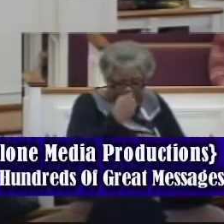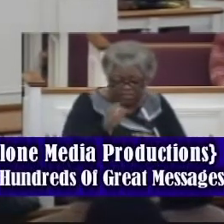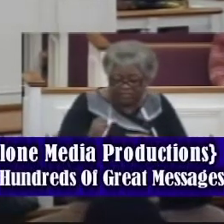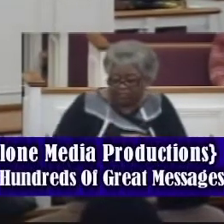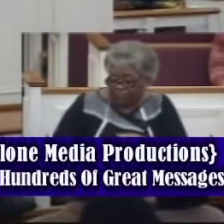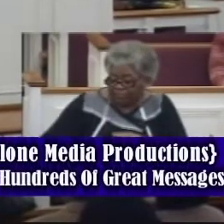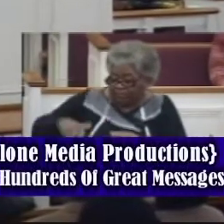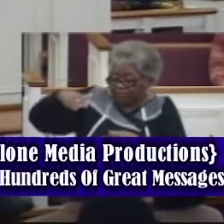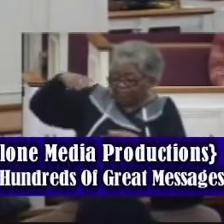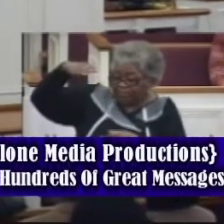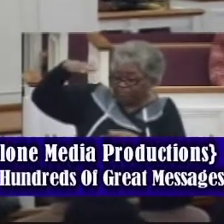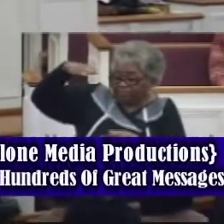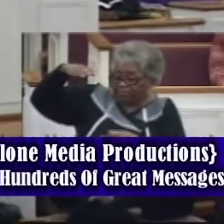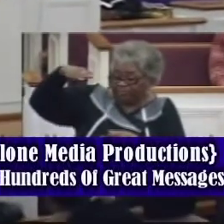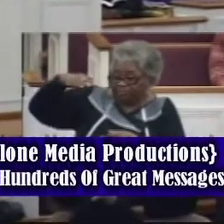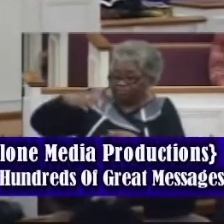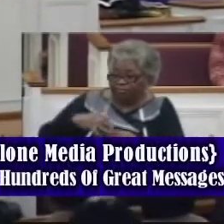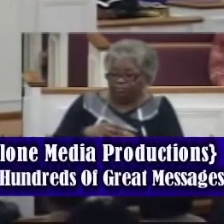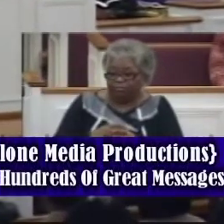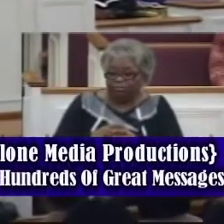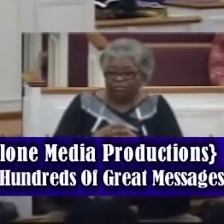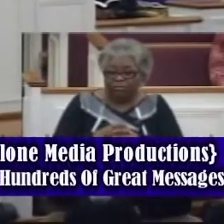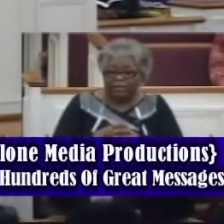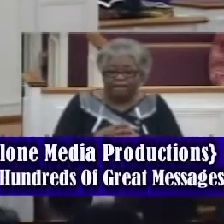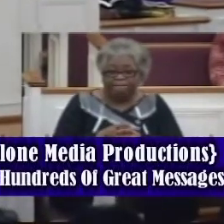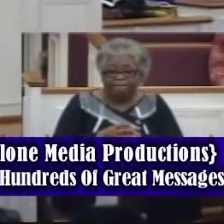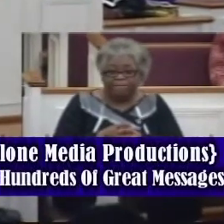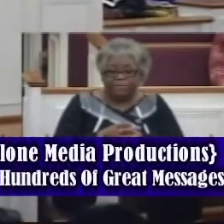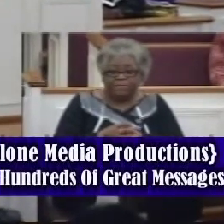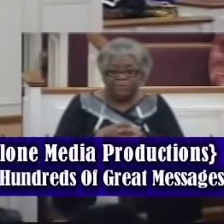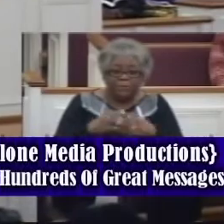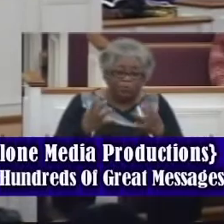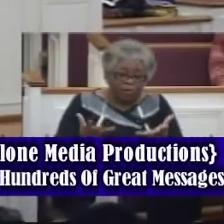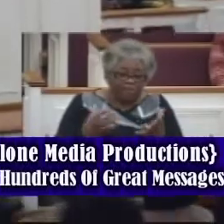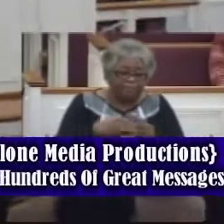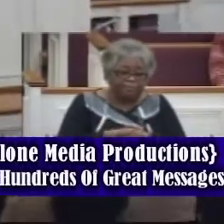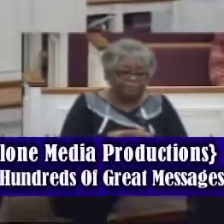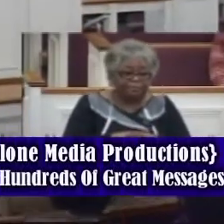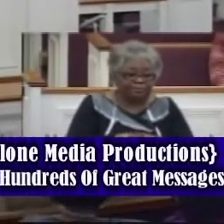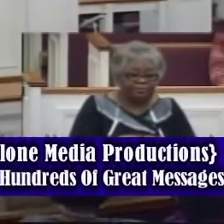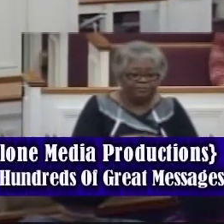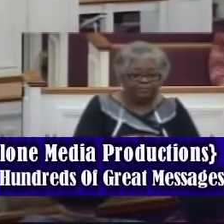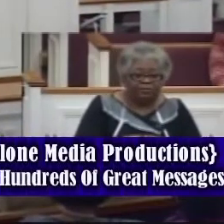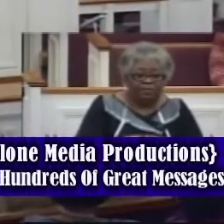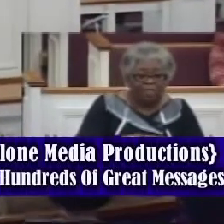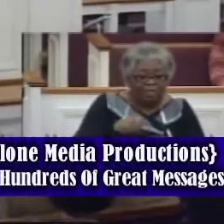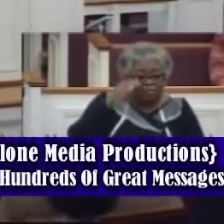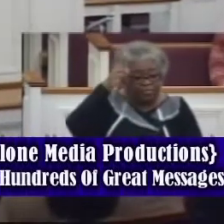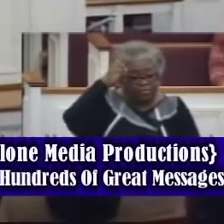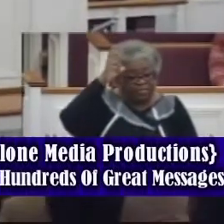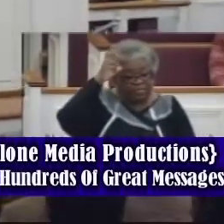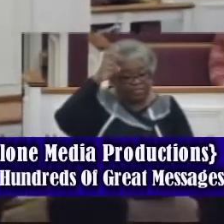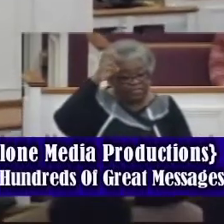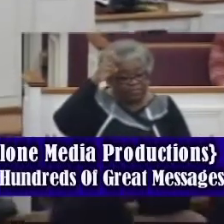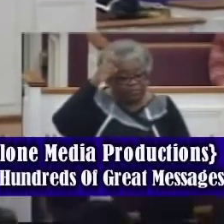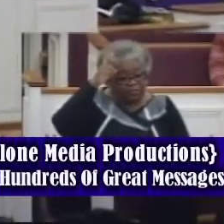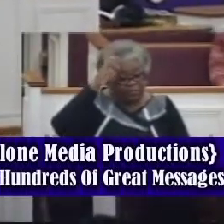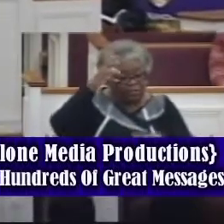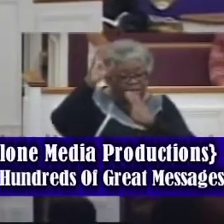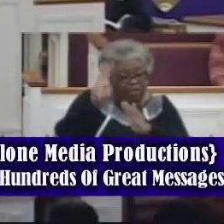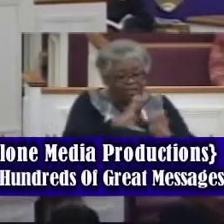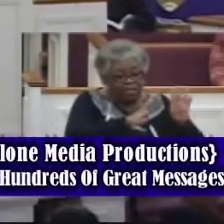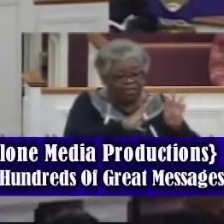was just too big. Well, can I tell you something? The devil acts